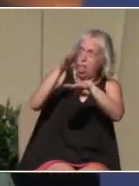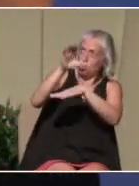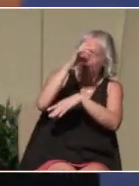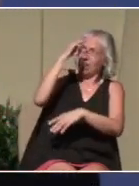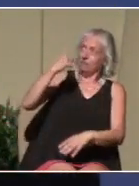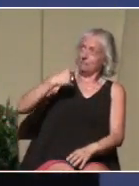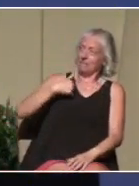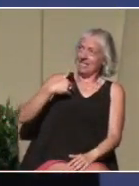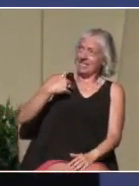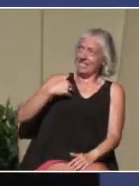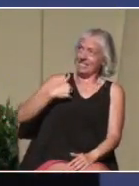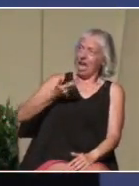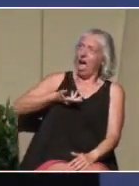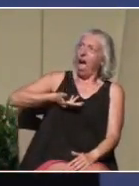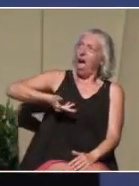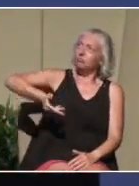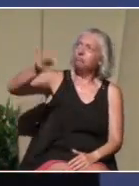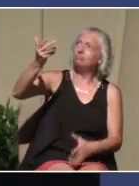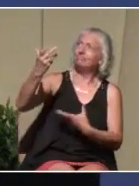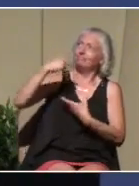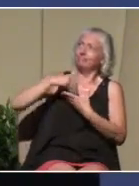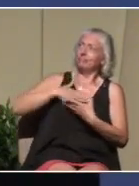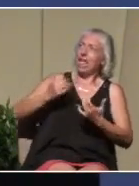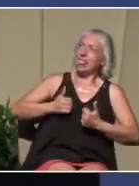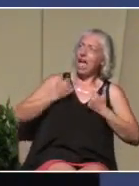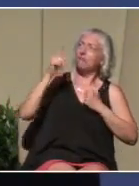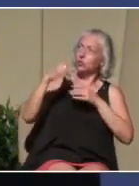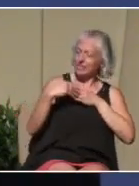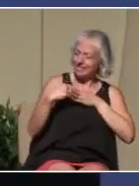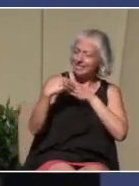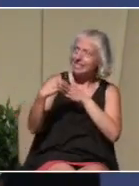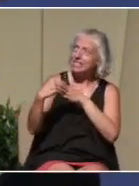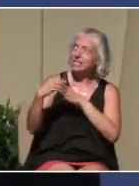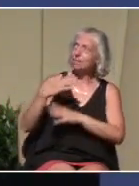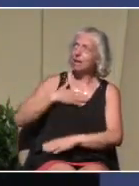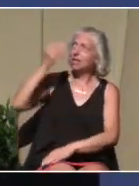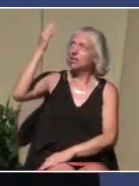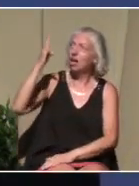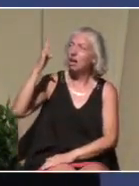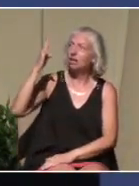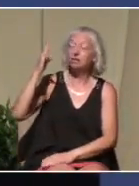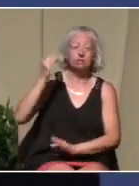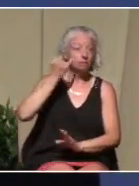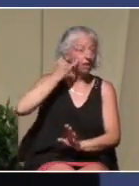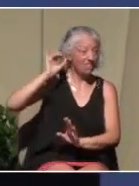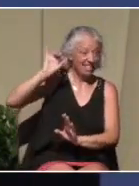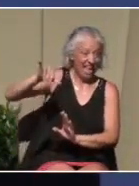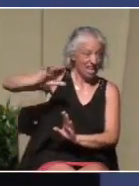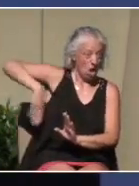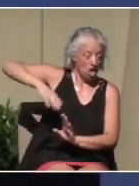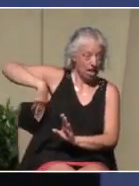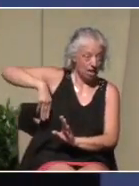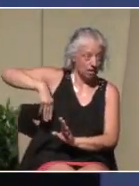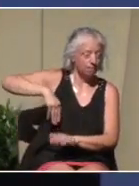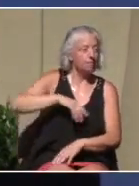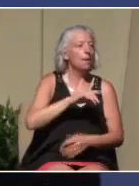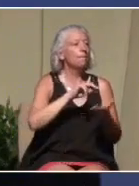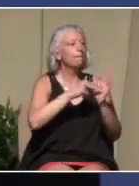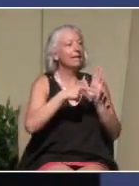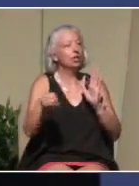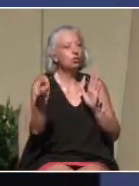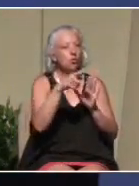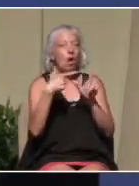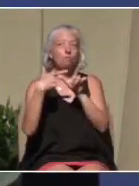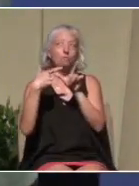I welcome you into my life as my leader and my guide. If you've never done this, this is what the Bible says. You are running away